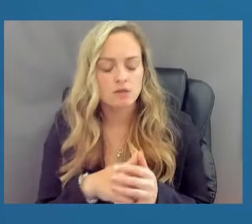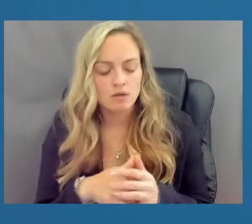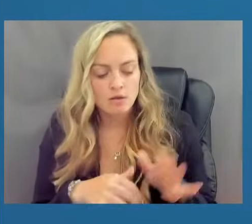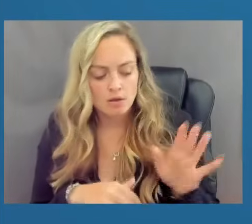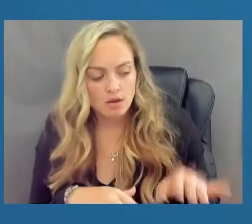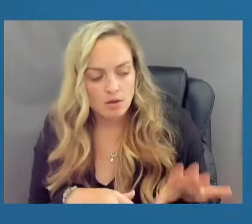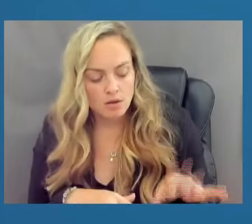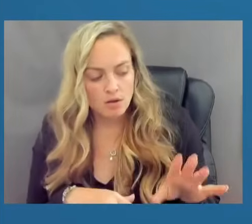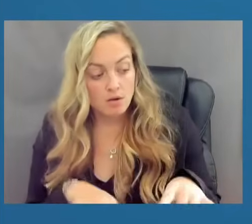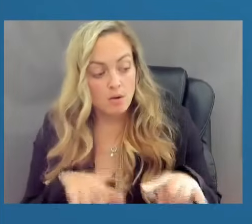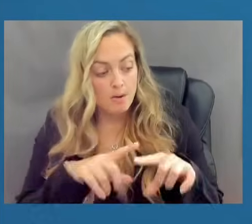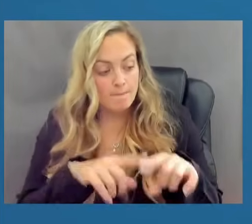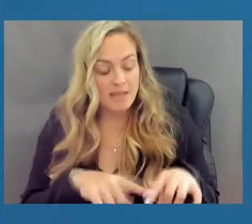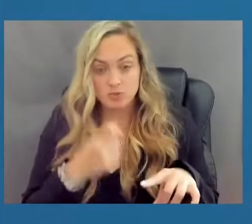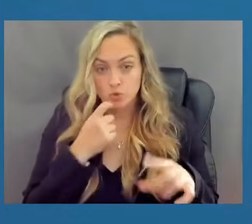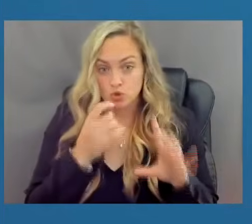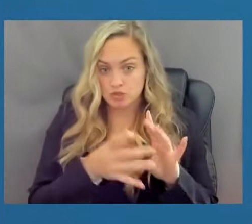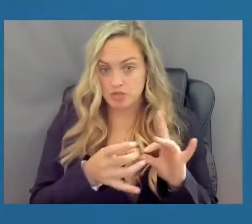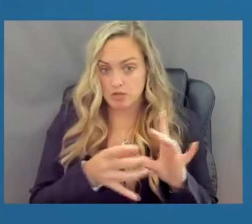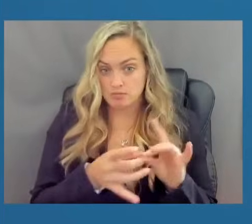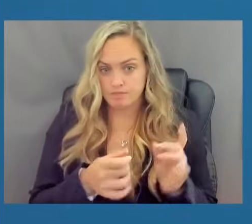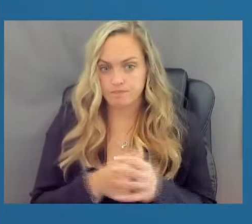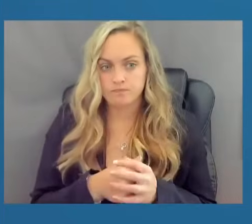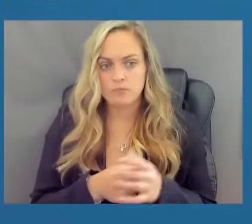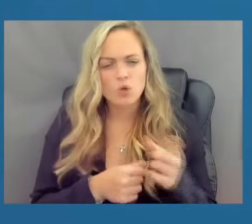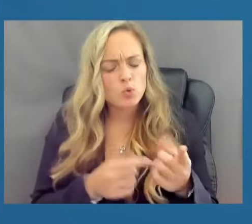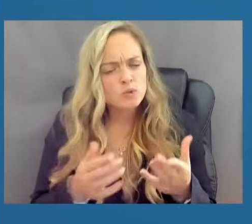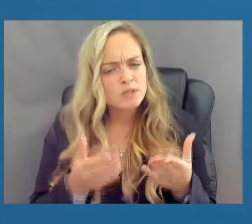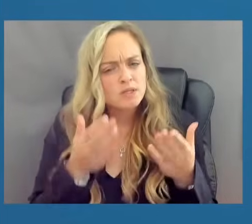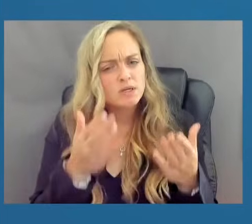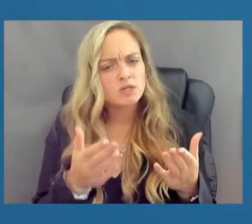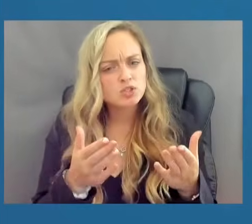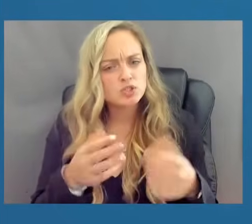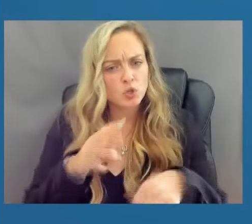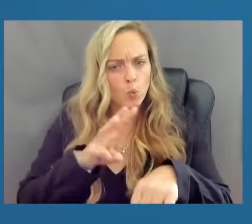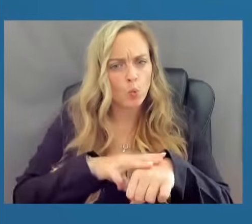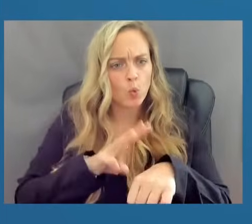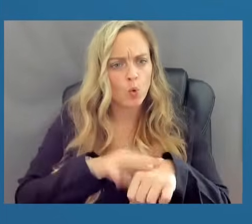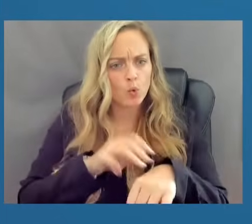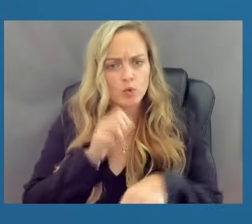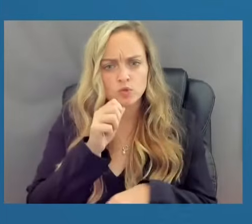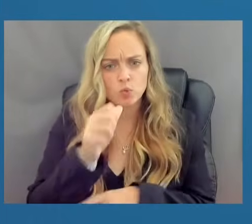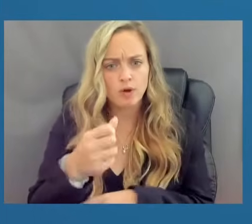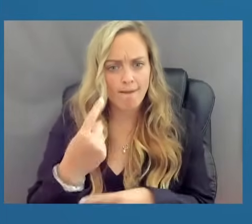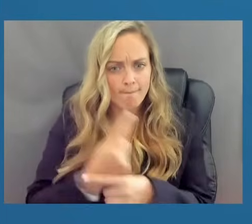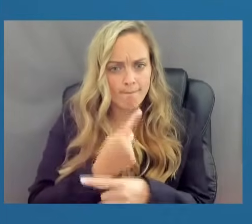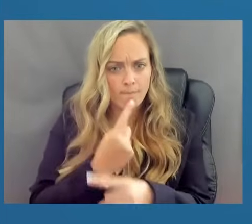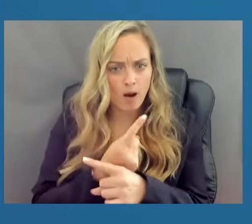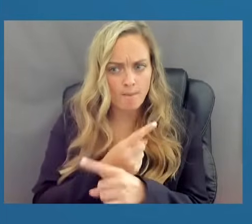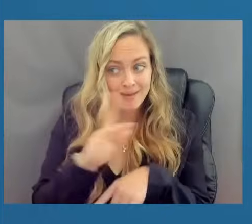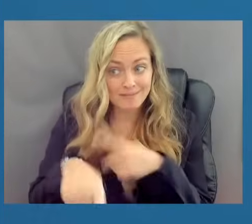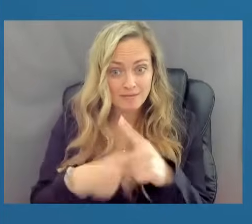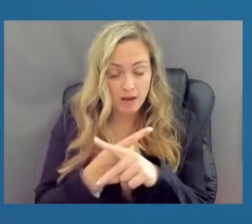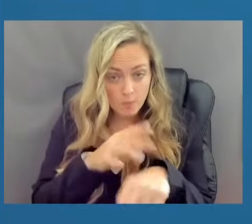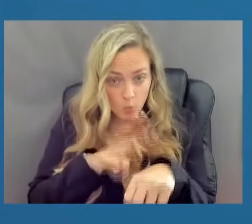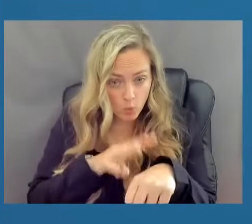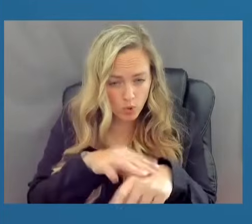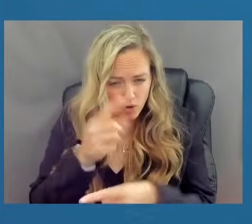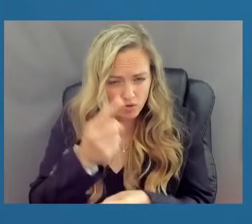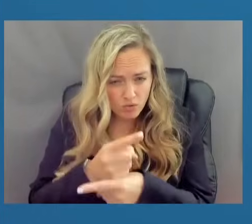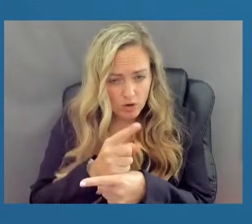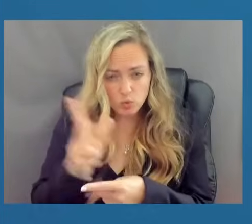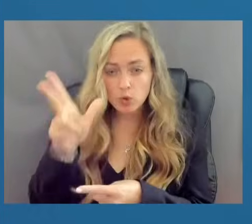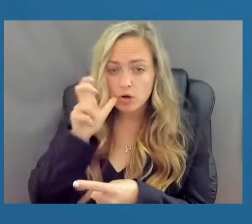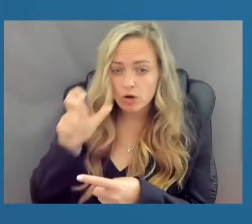Hochul, based on what you just said there, you suggested that the warrants were not the proper type of warrant because we were hearing from law